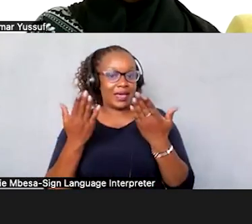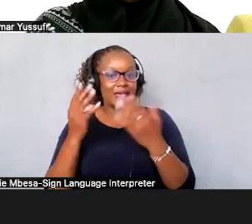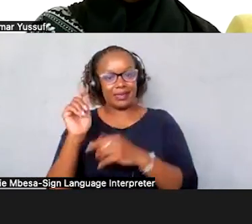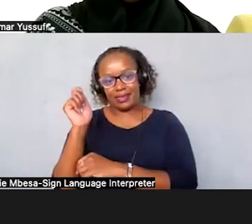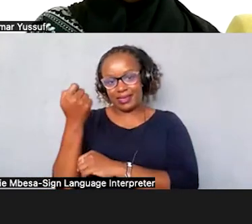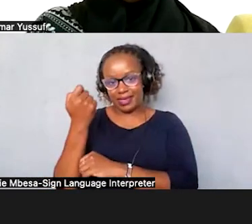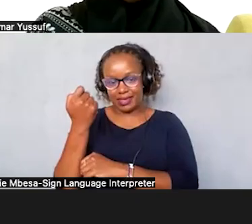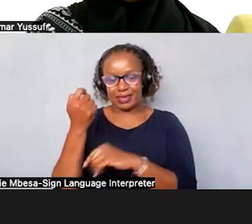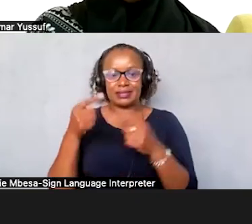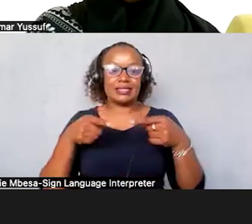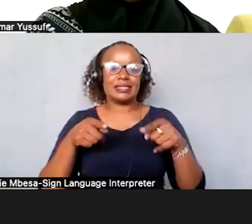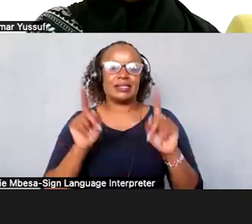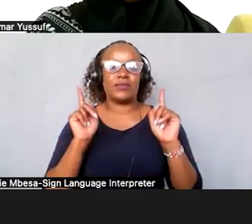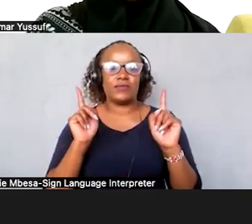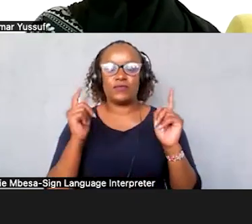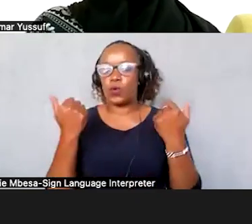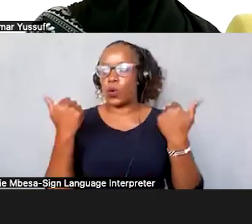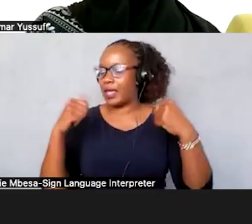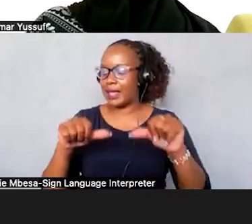for any movement,